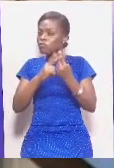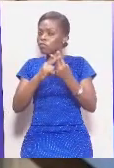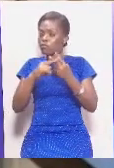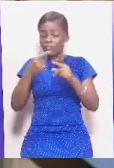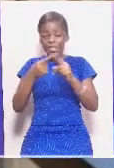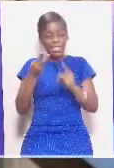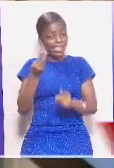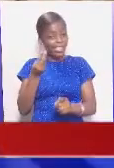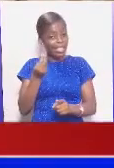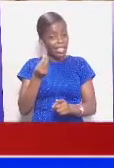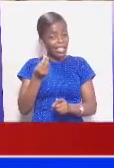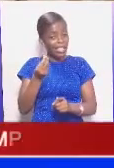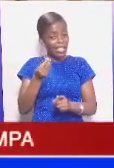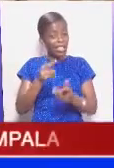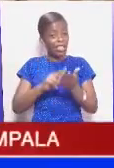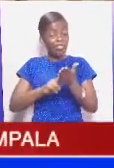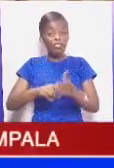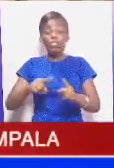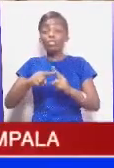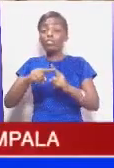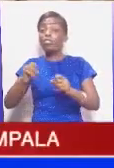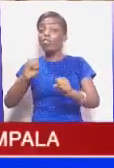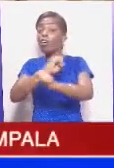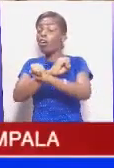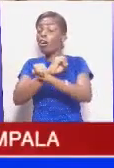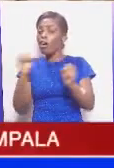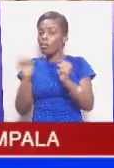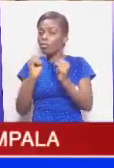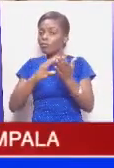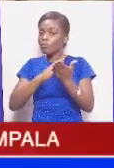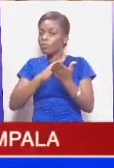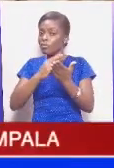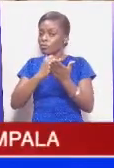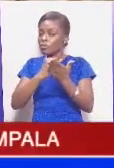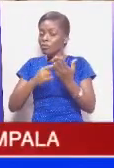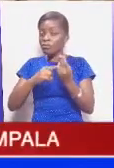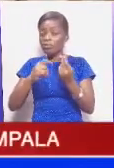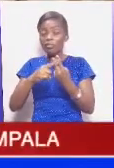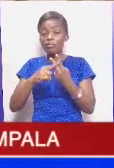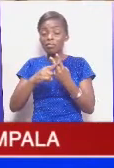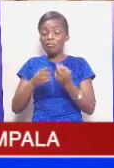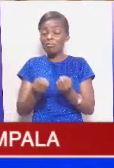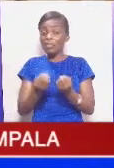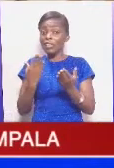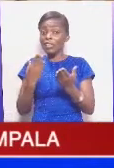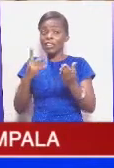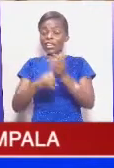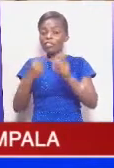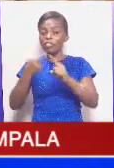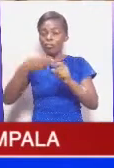ssente zitukozesa okulwanyisa Mukenenya ezisinga obungi ziva weeru.